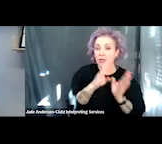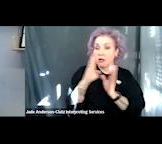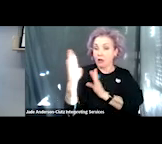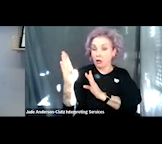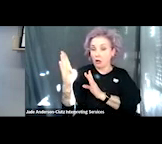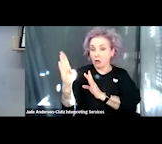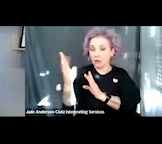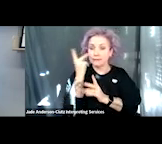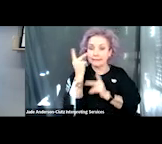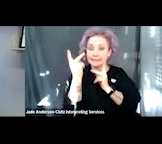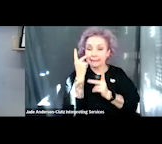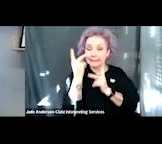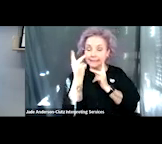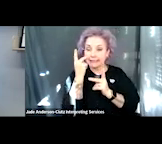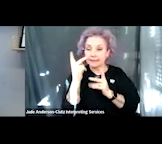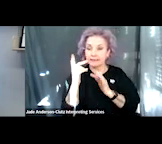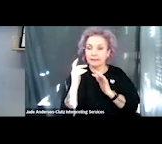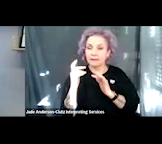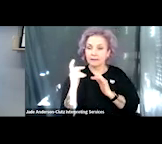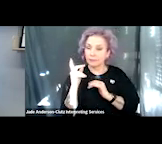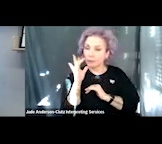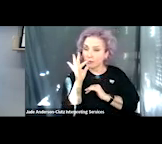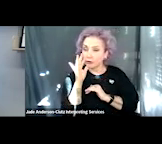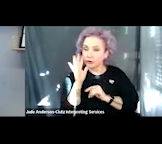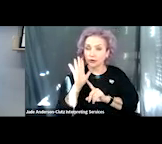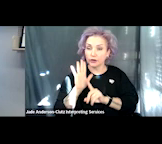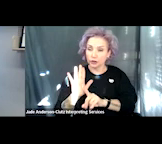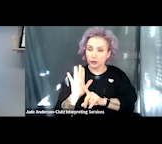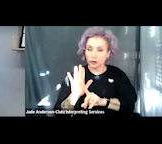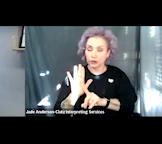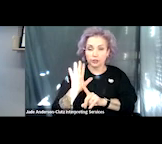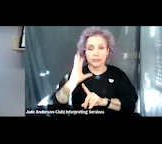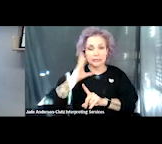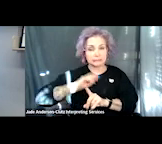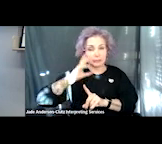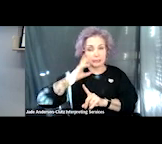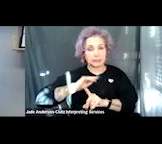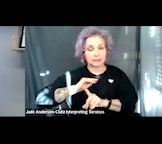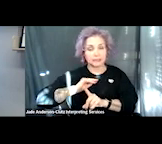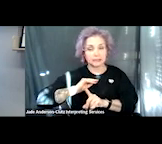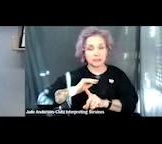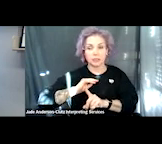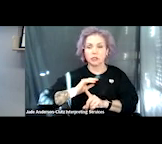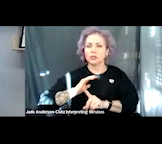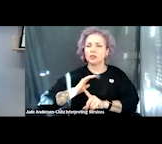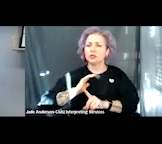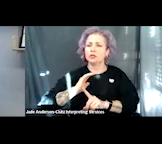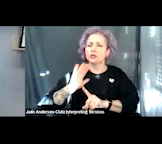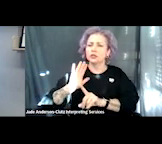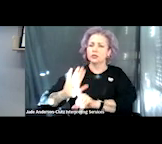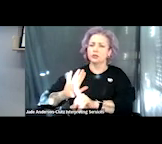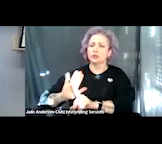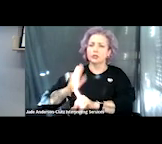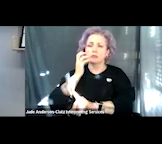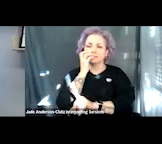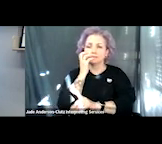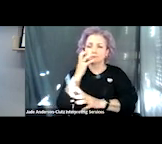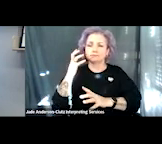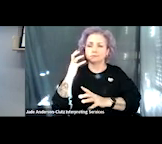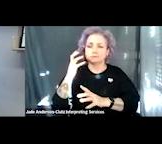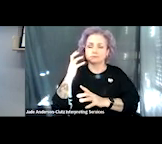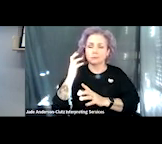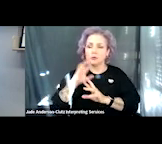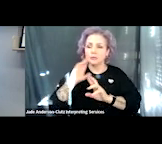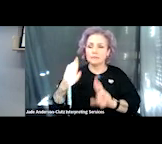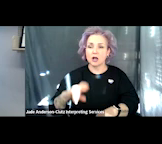we're talking about, it's the mother. So the mother experiences increased inflammatory response, respiratory distress, in really